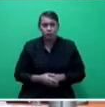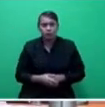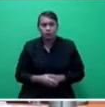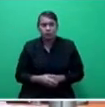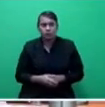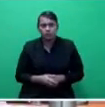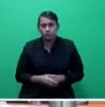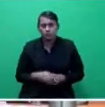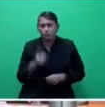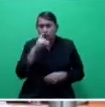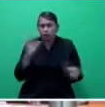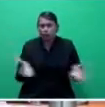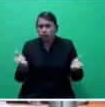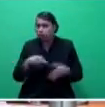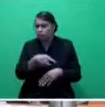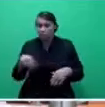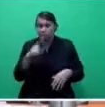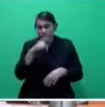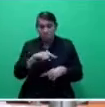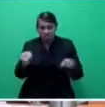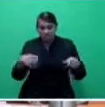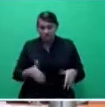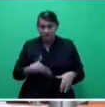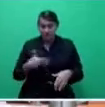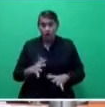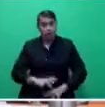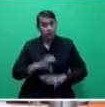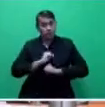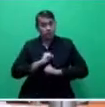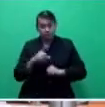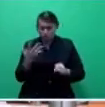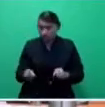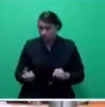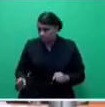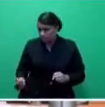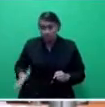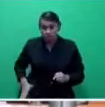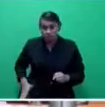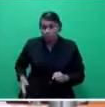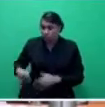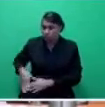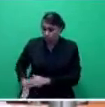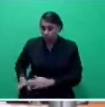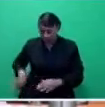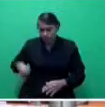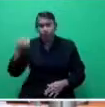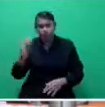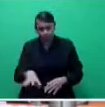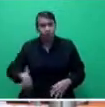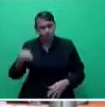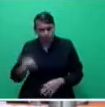confident, they've got money in their pocket, they feel confident, they will invest, they will spend. There's a lot of liquidity in the